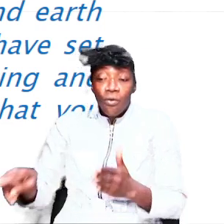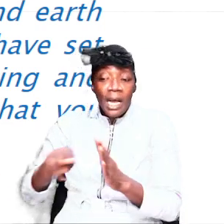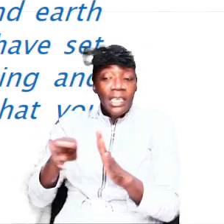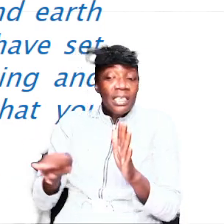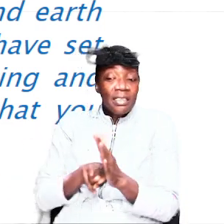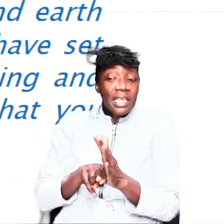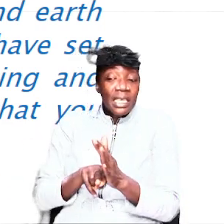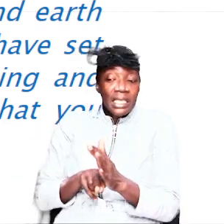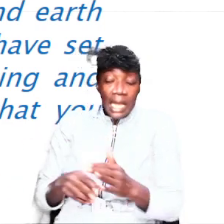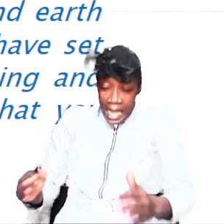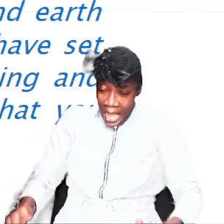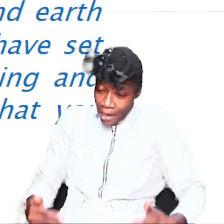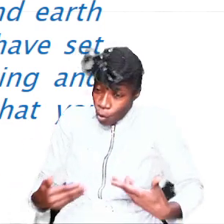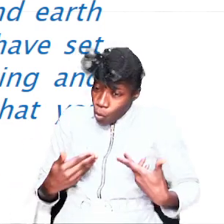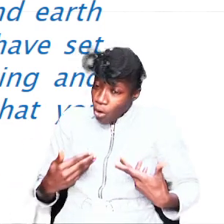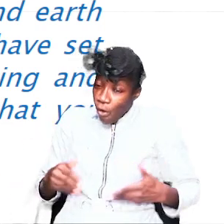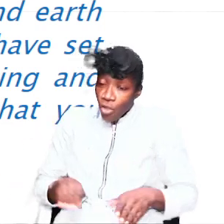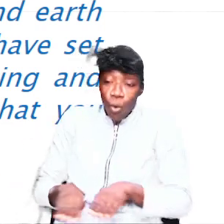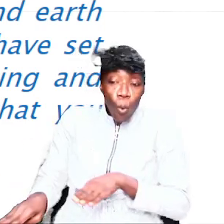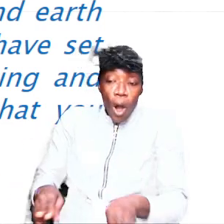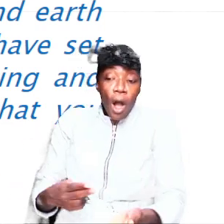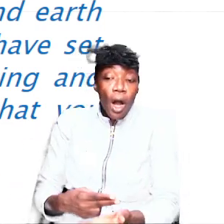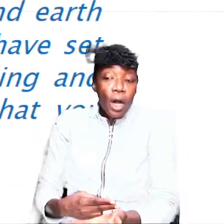the command of the Lord.